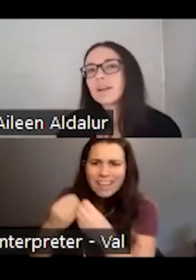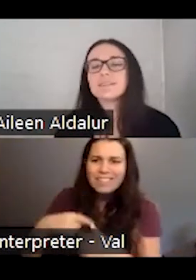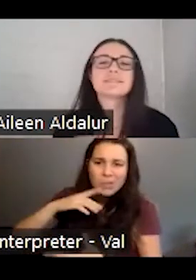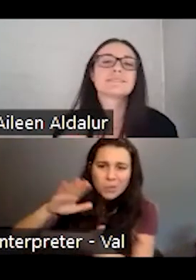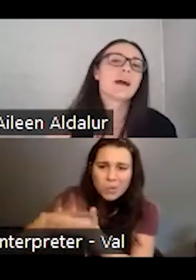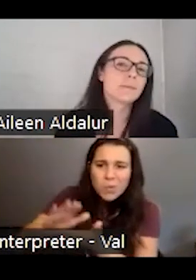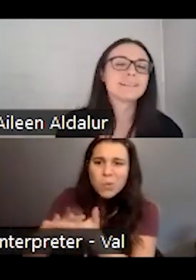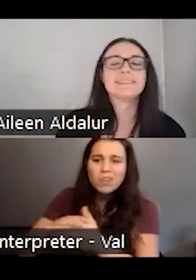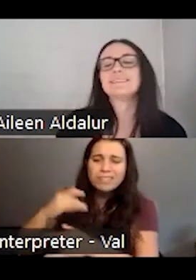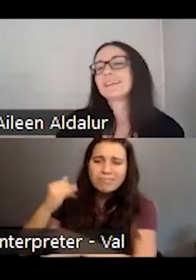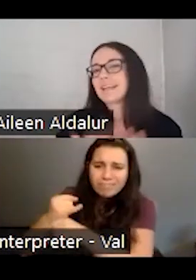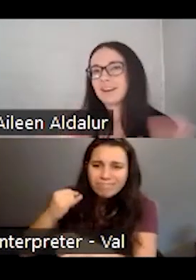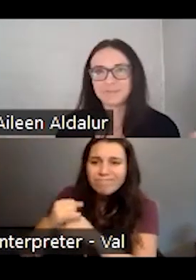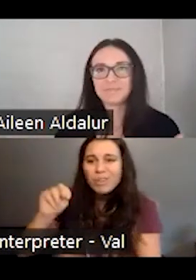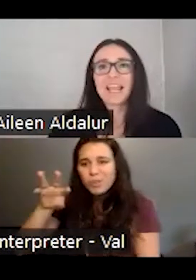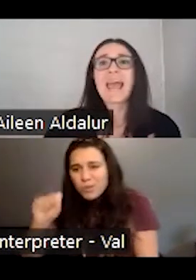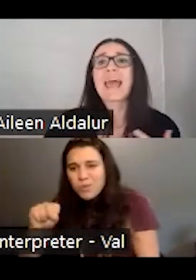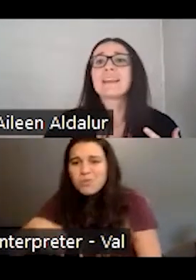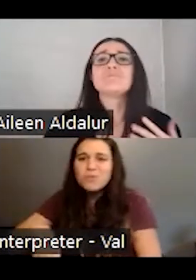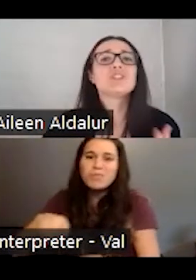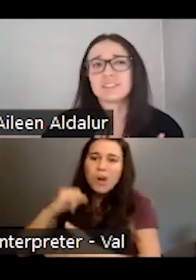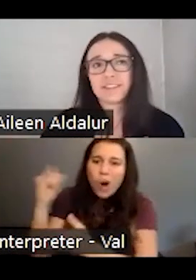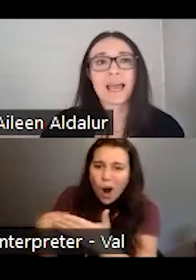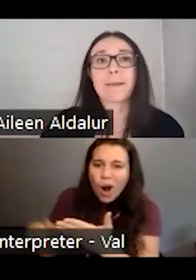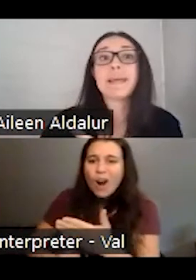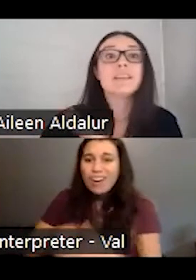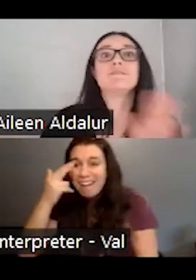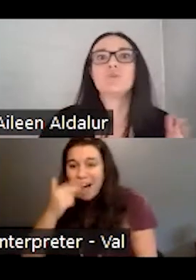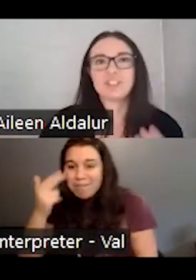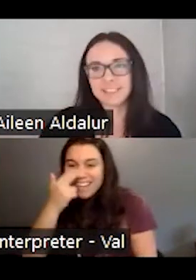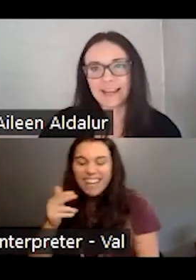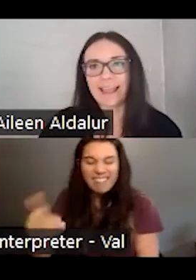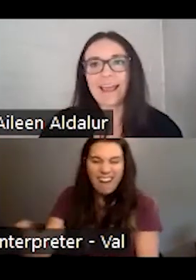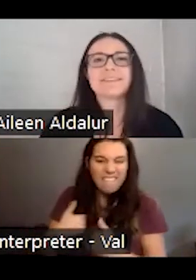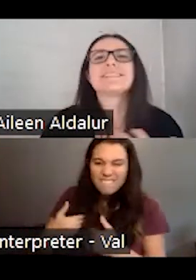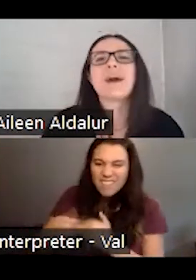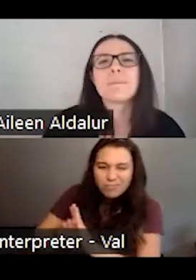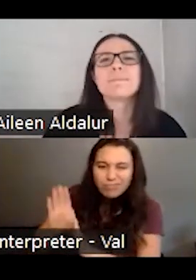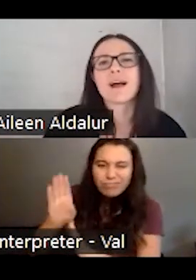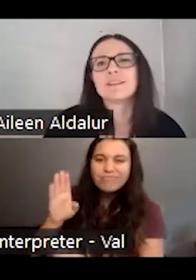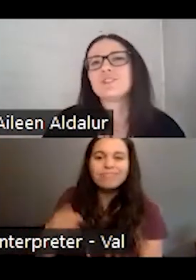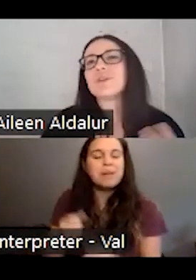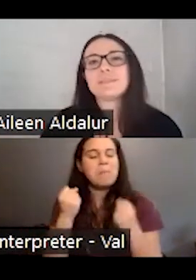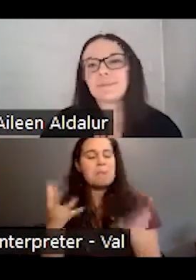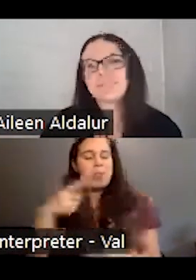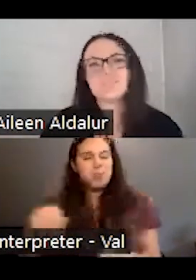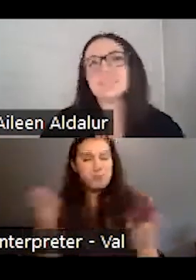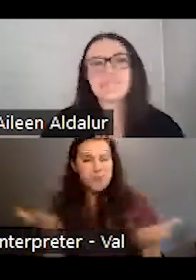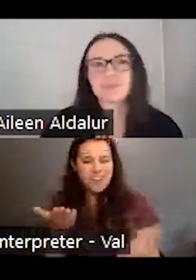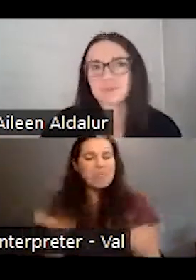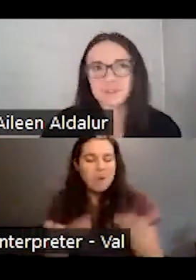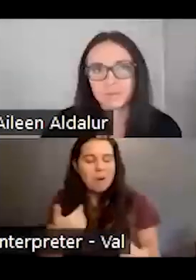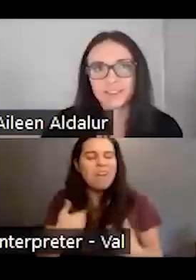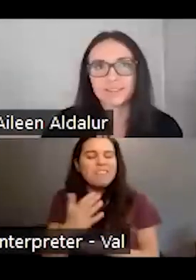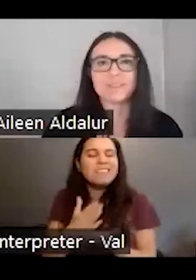outlets, art, comedy, etc. And I'm sure that many of you watching today have some knowledge or experience with the